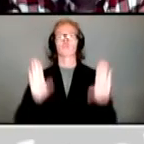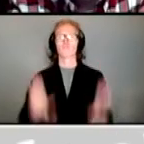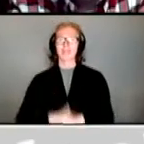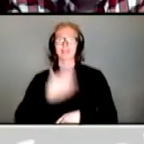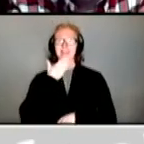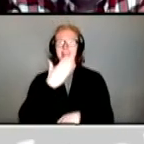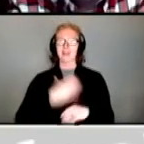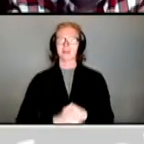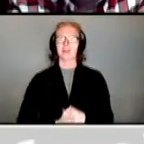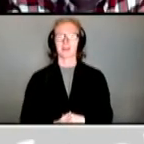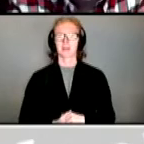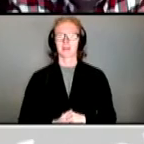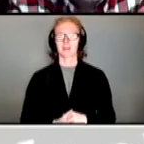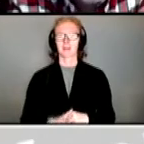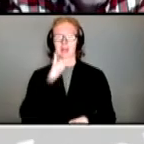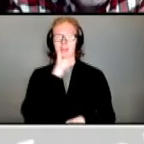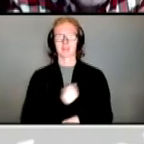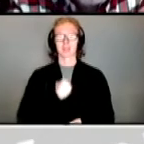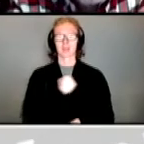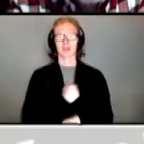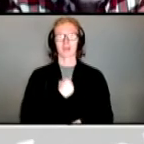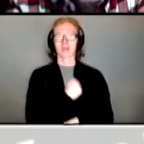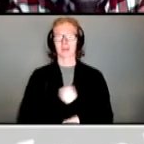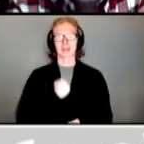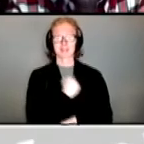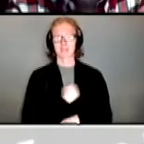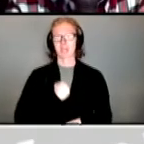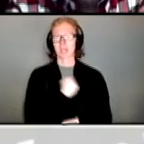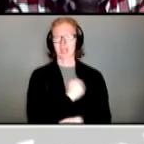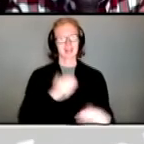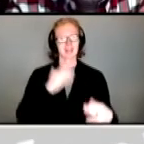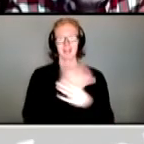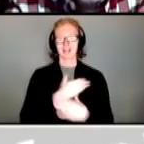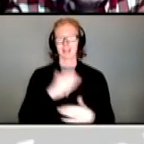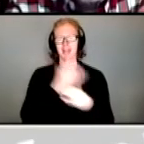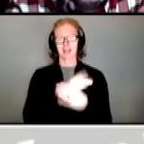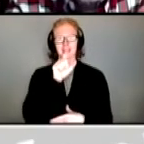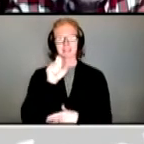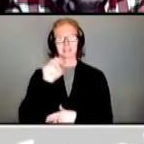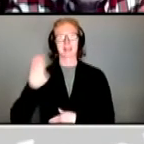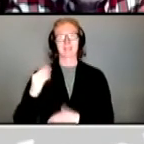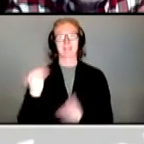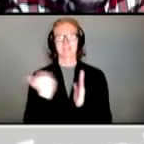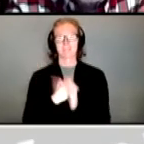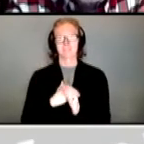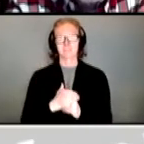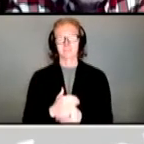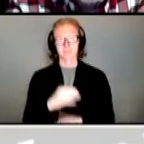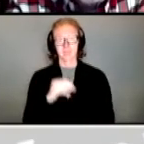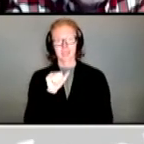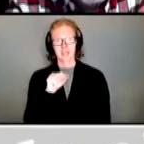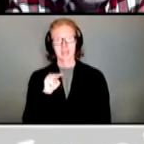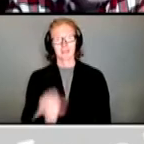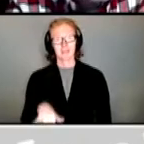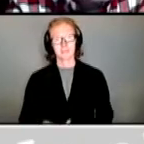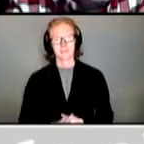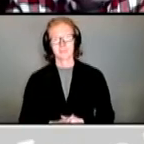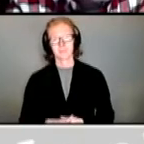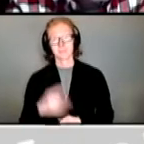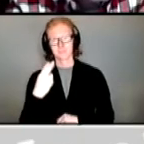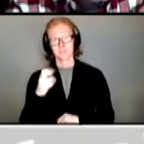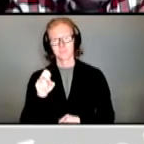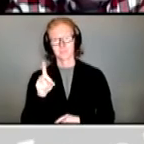you. Okay. I'm sorry. Thank you. I'm sorry. Can I ask this question, Amy? Heidi, can